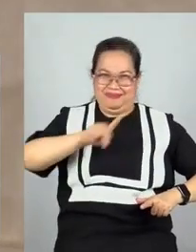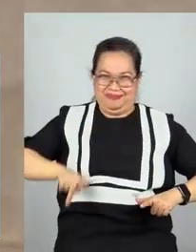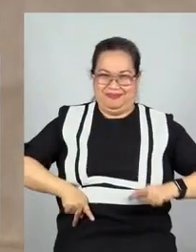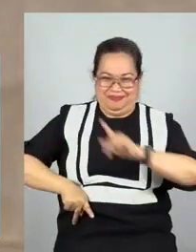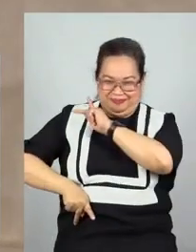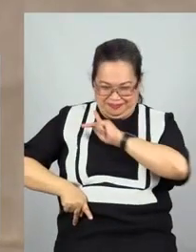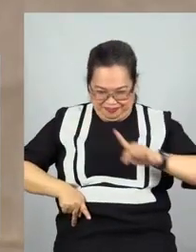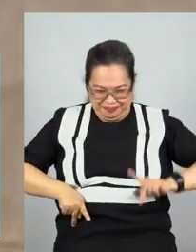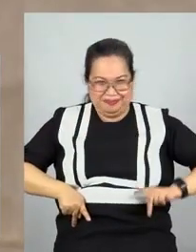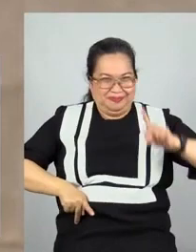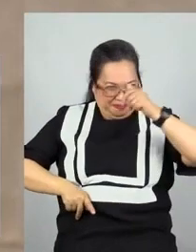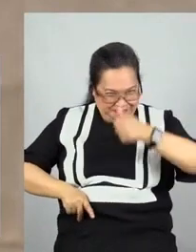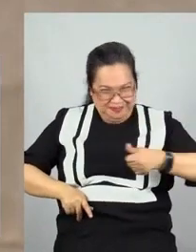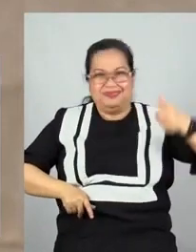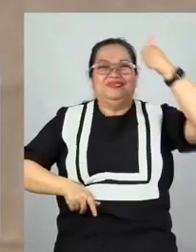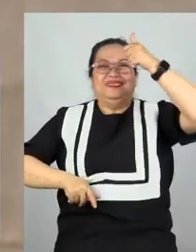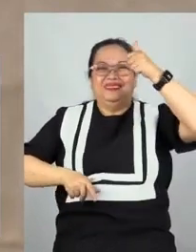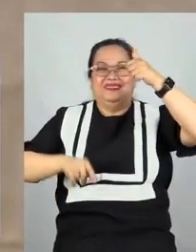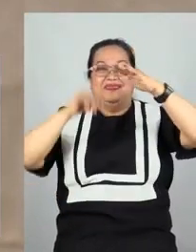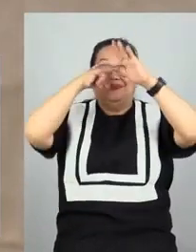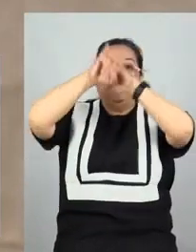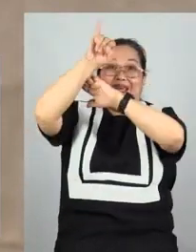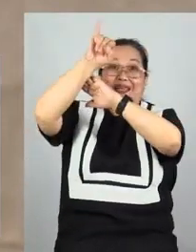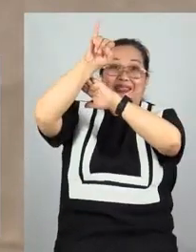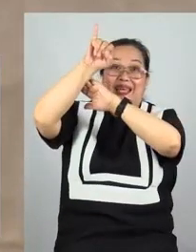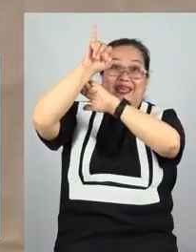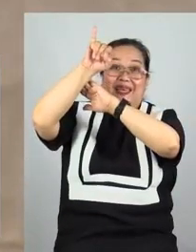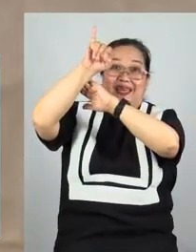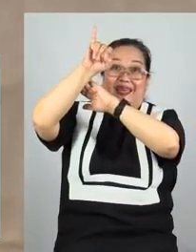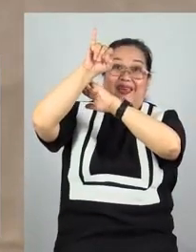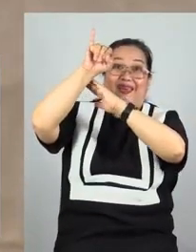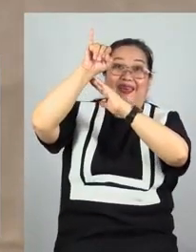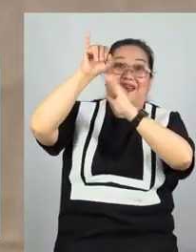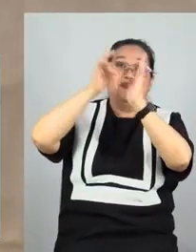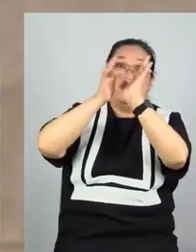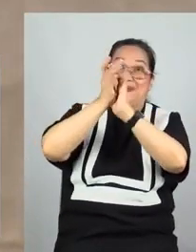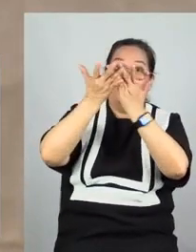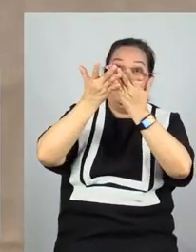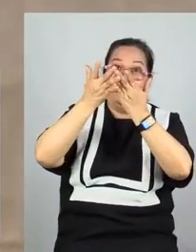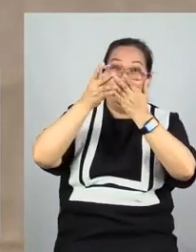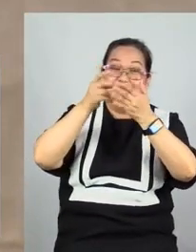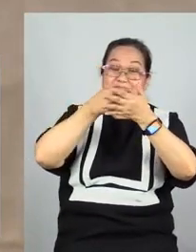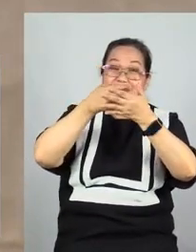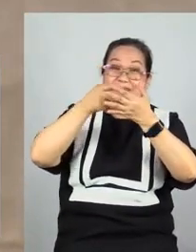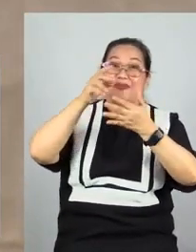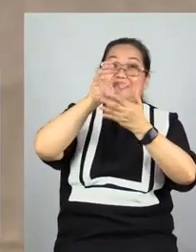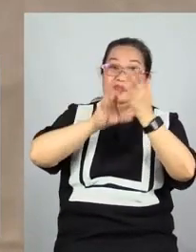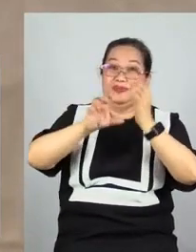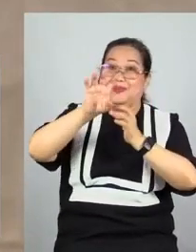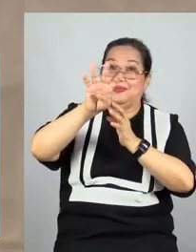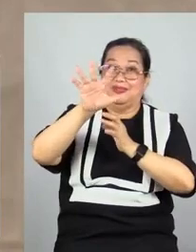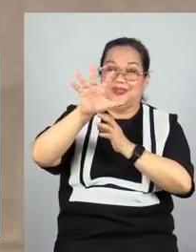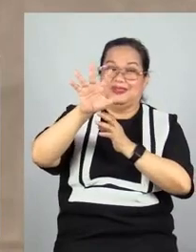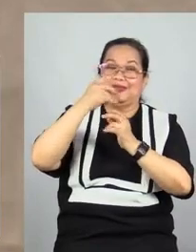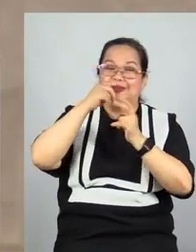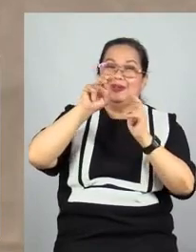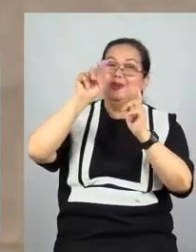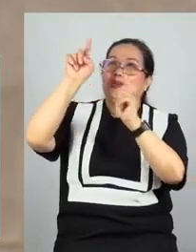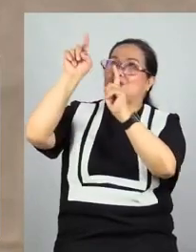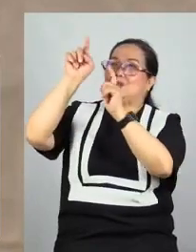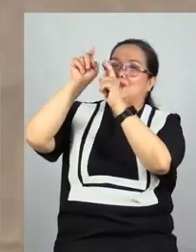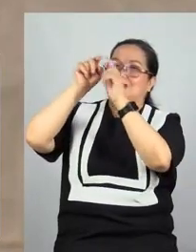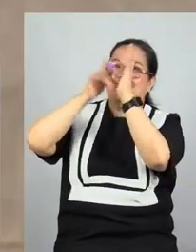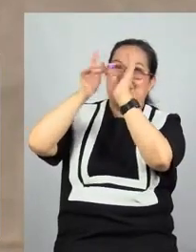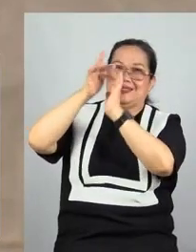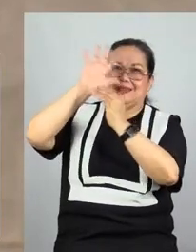Sa Isaiah 45, verse 22 and 23, ganito ang ating mababasa. Turn to me and be saved,